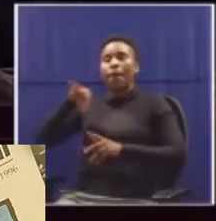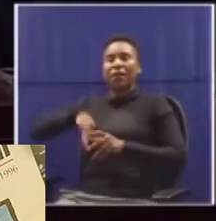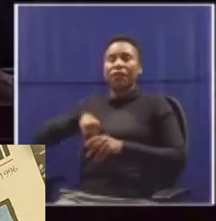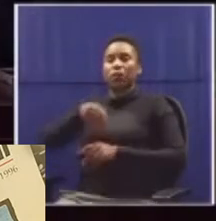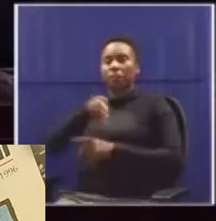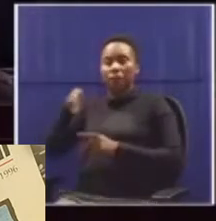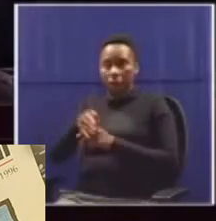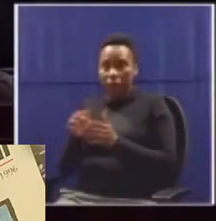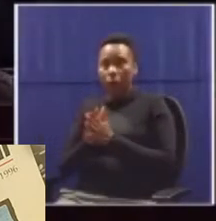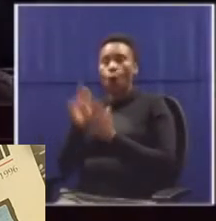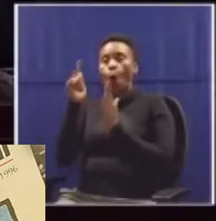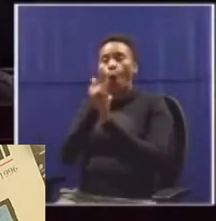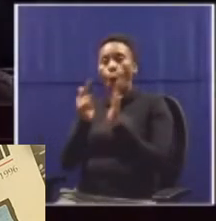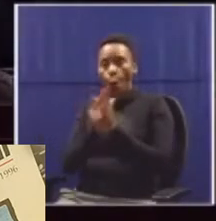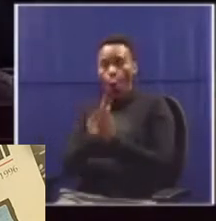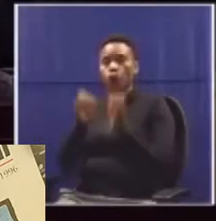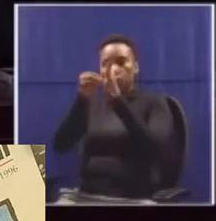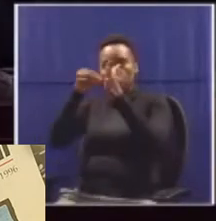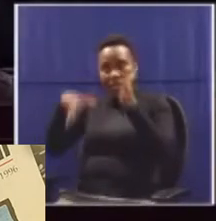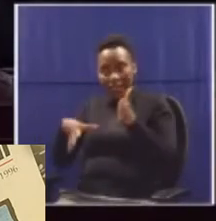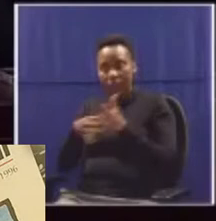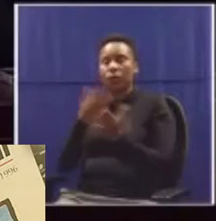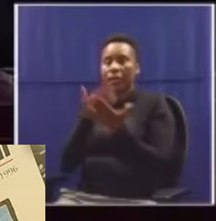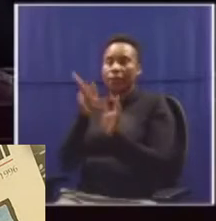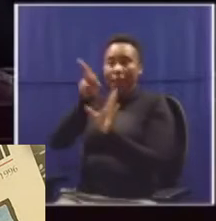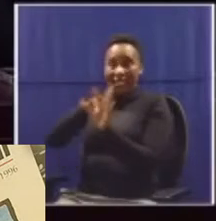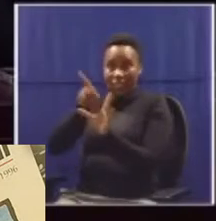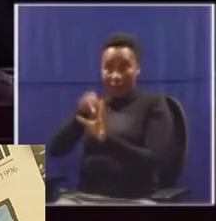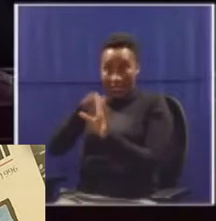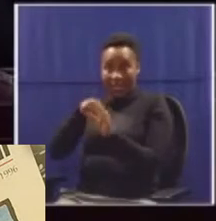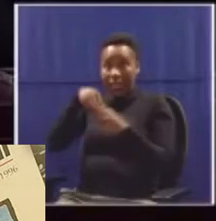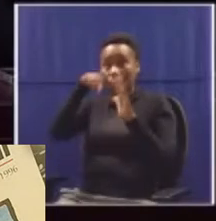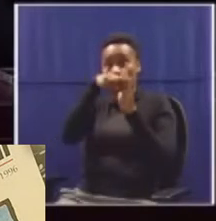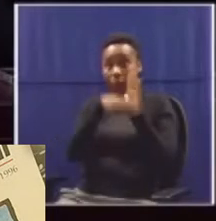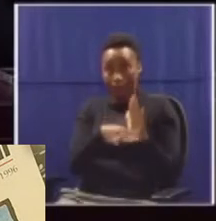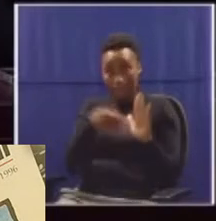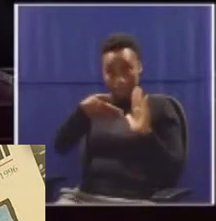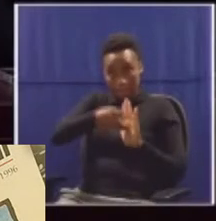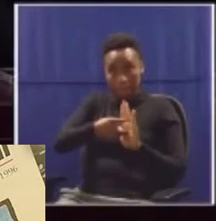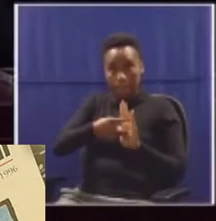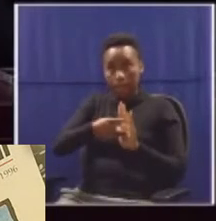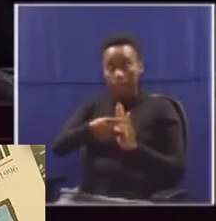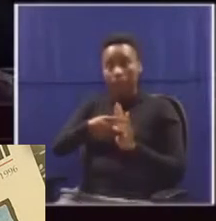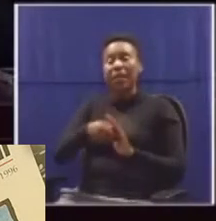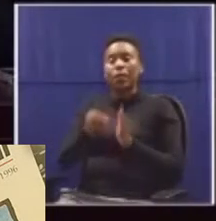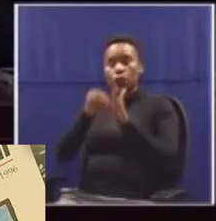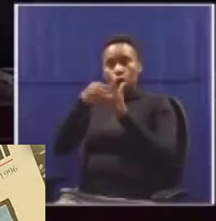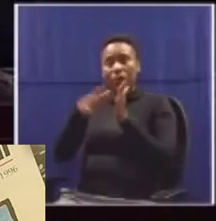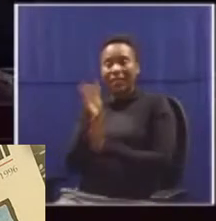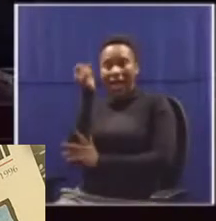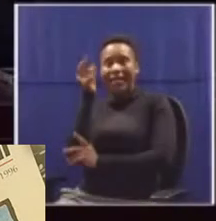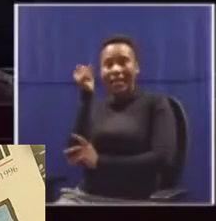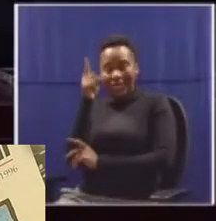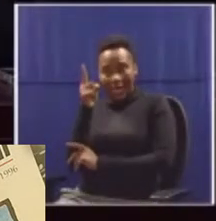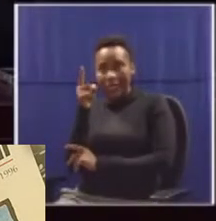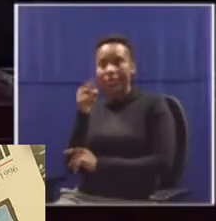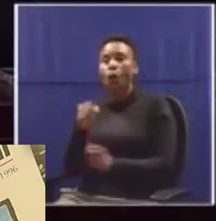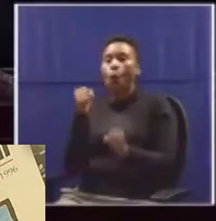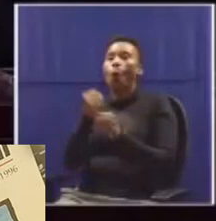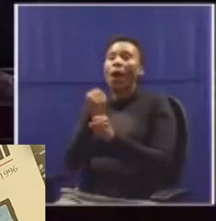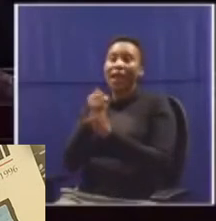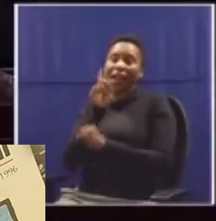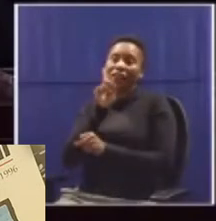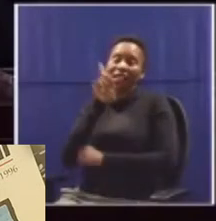students to participate in such programs the students then understand practicalities of everyday